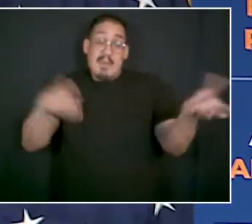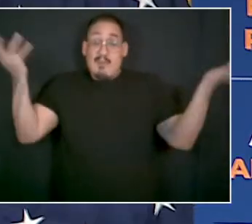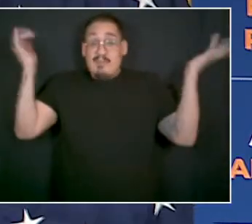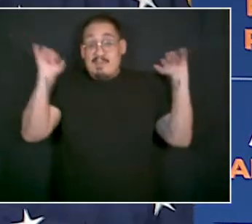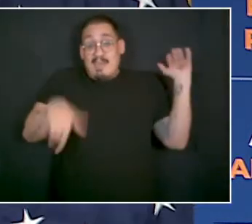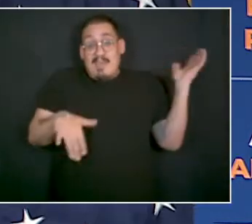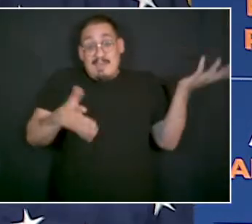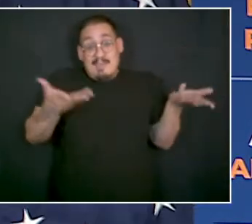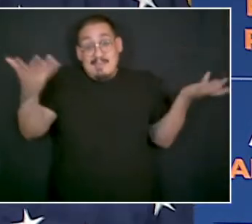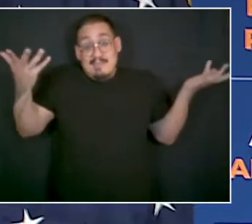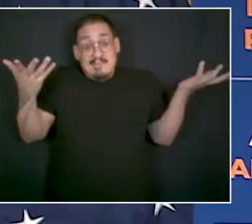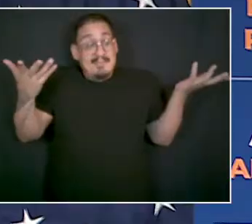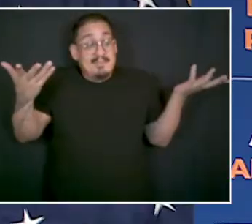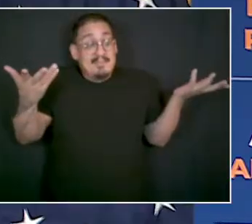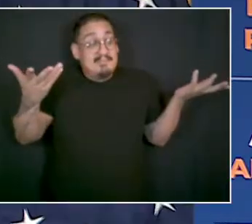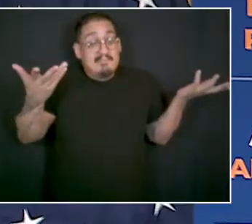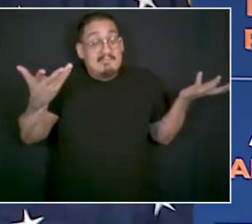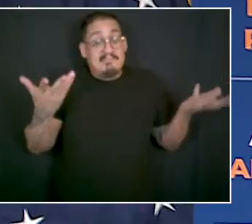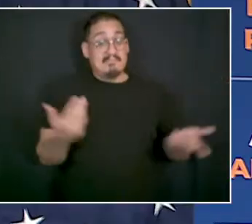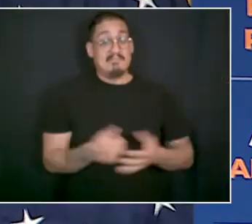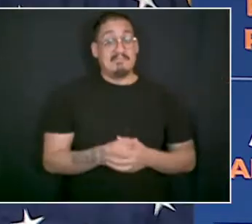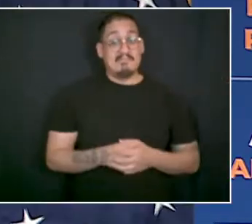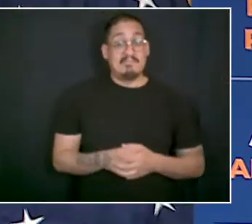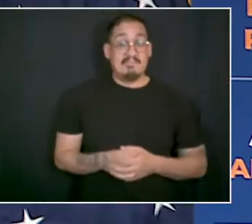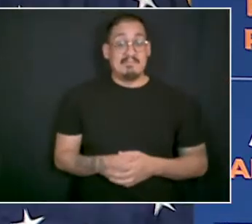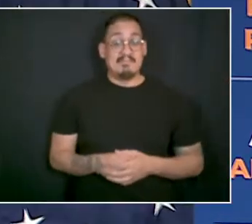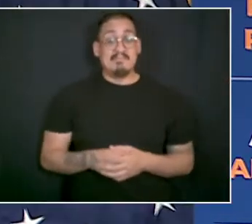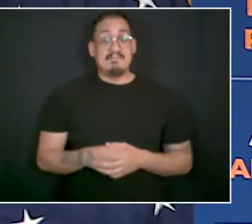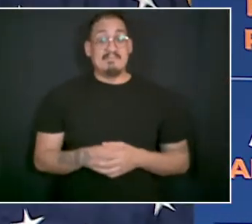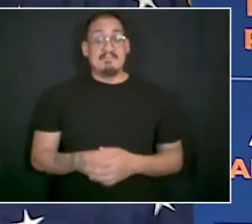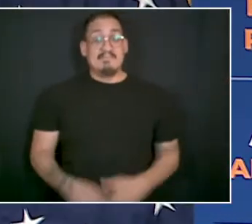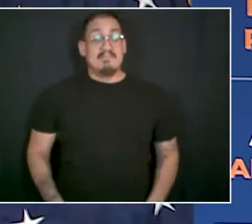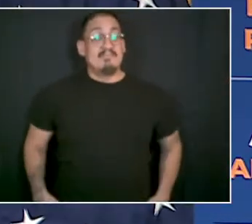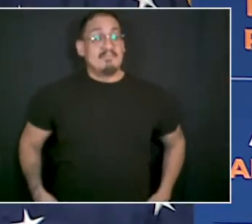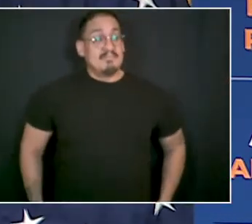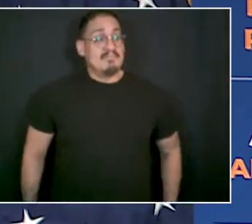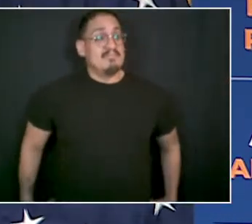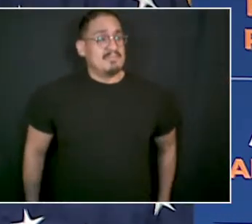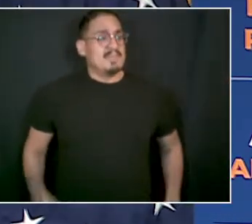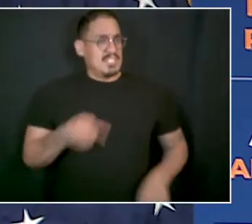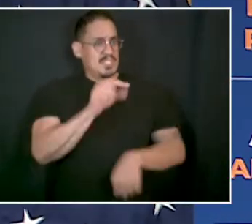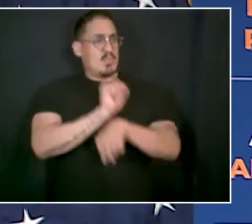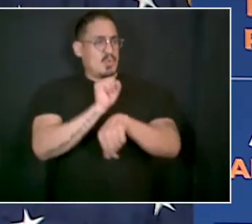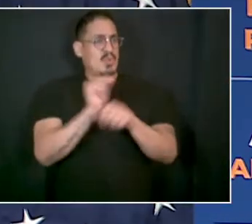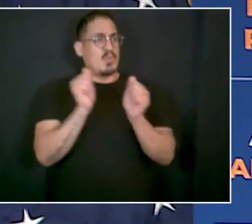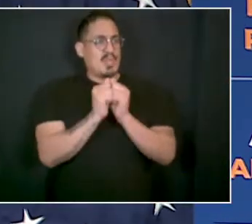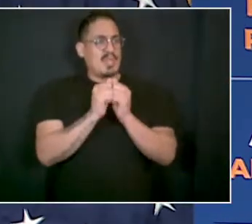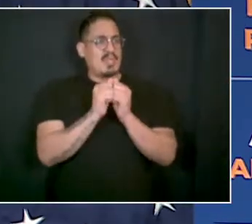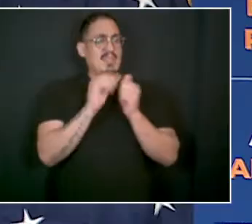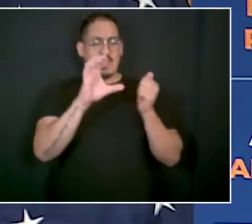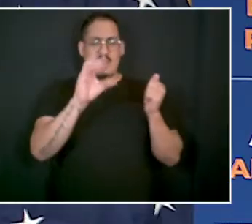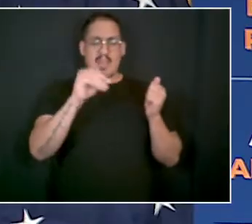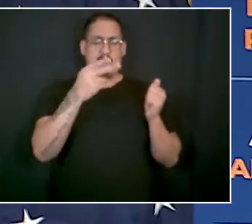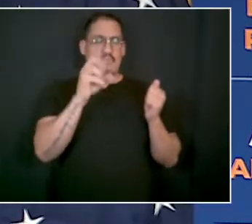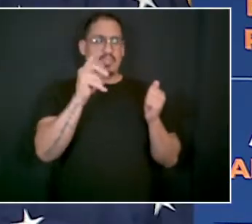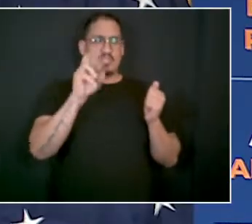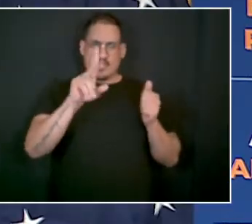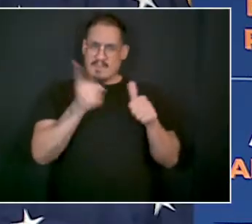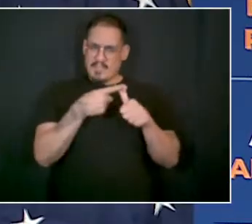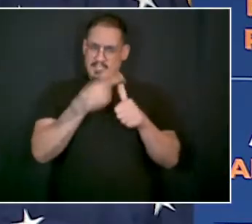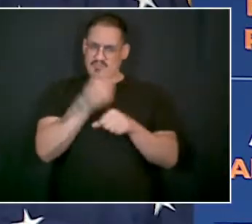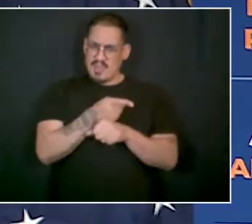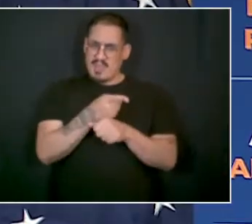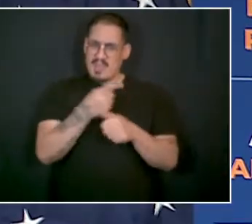She was with the controller first, right? I think at least. Yeah, she was. I think we got her from